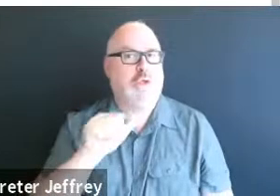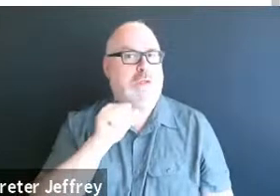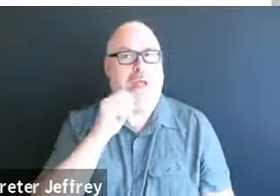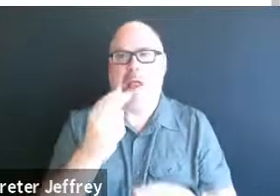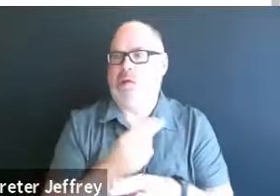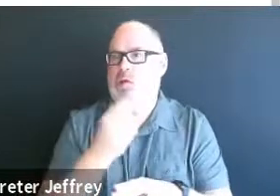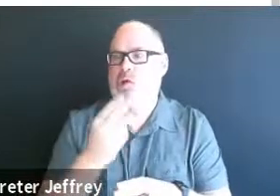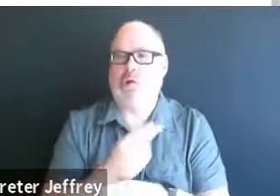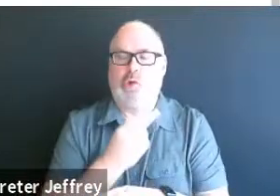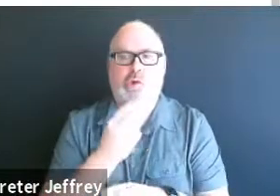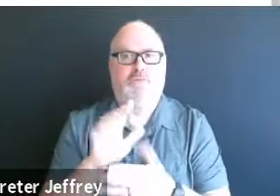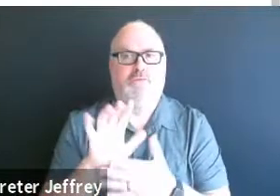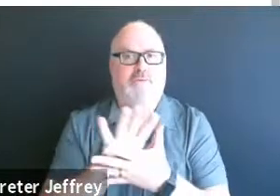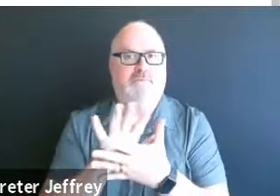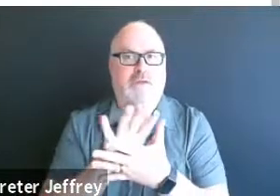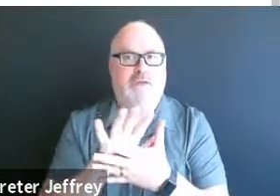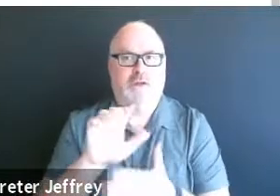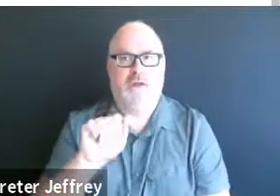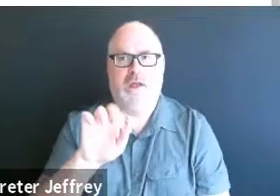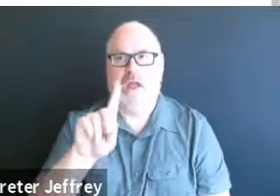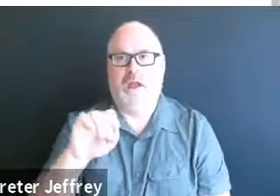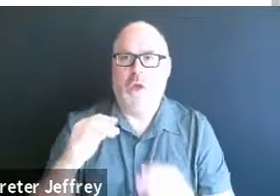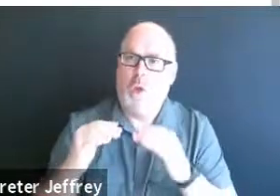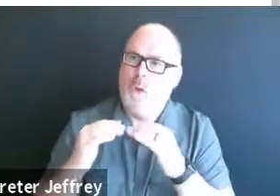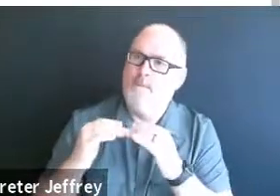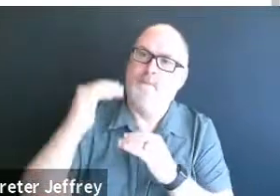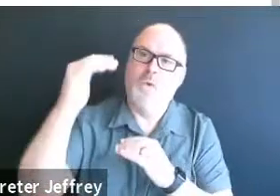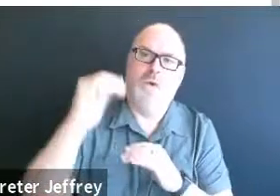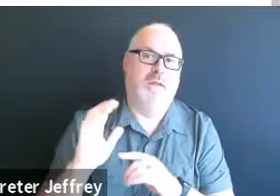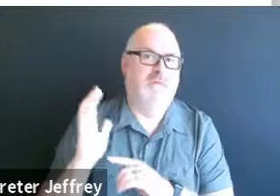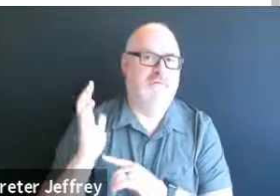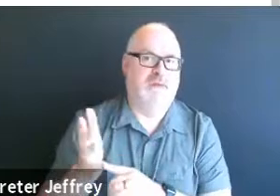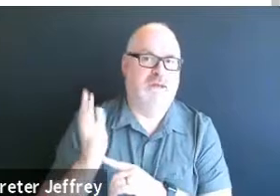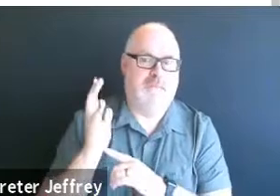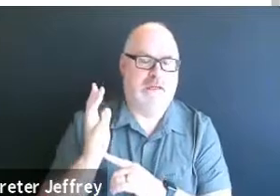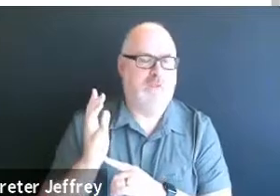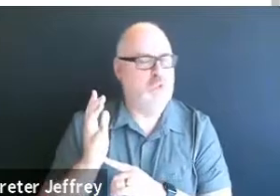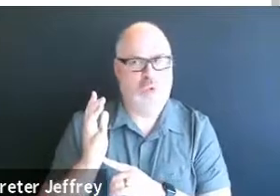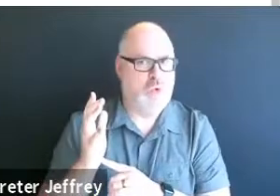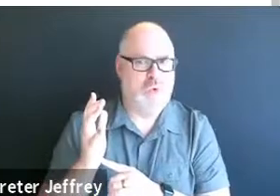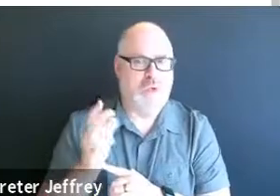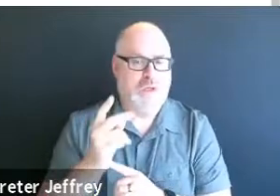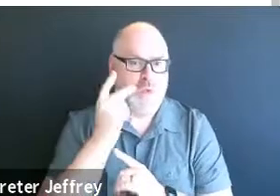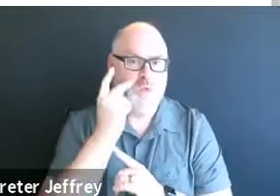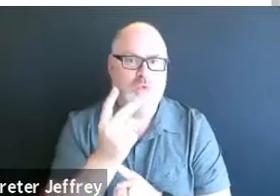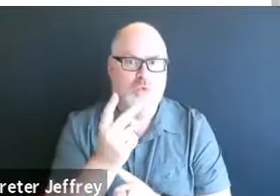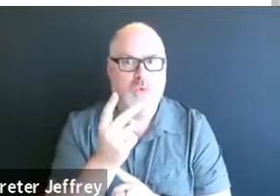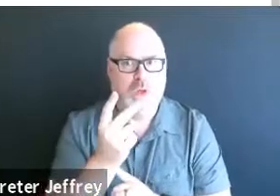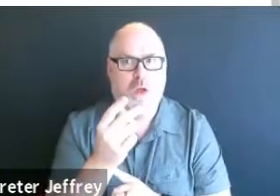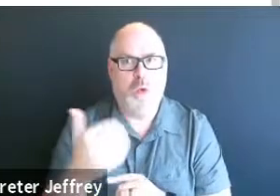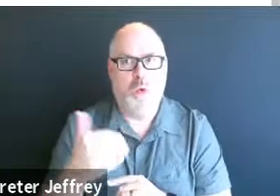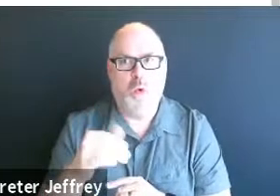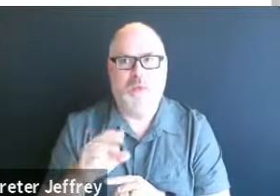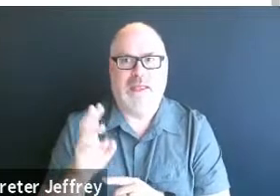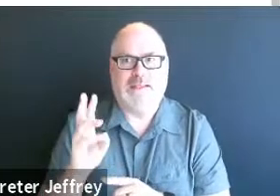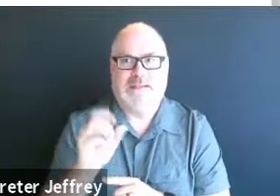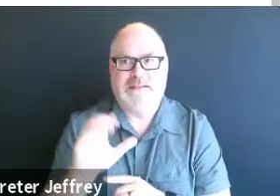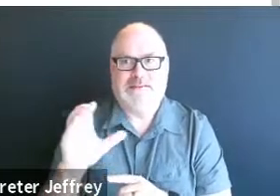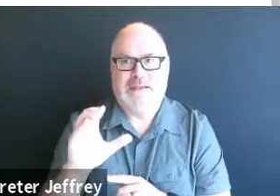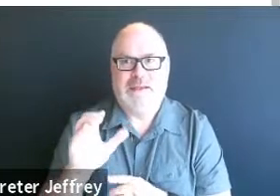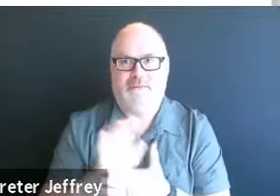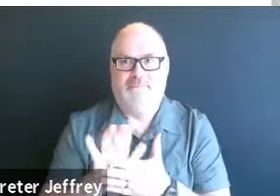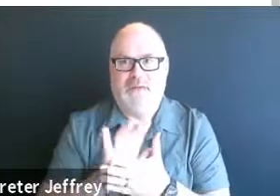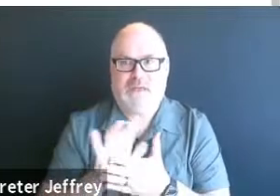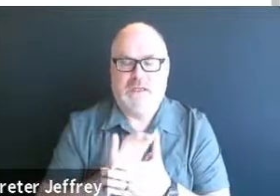for any video or audio that's longer than 5 minutes. As you all saw, that 6-second video took a few minutes